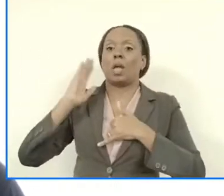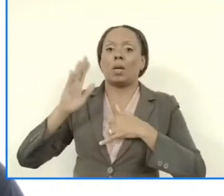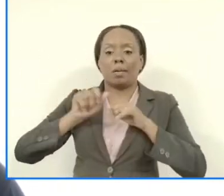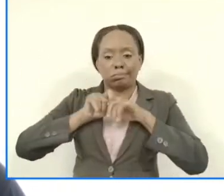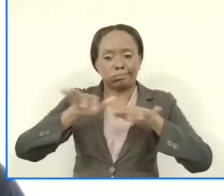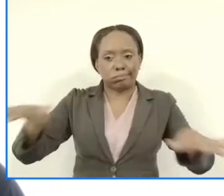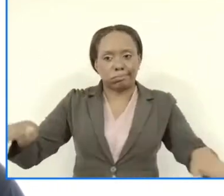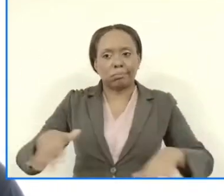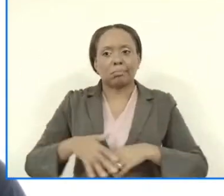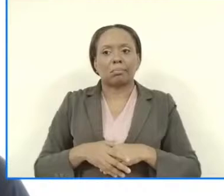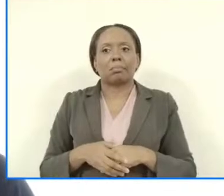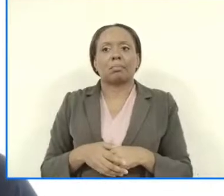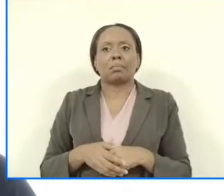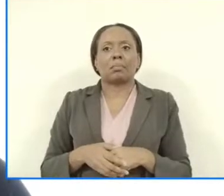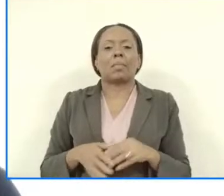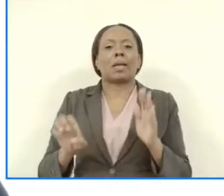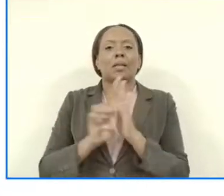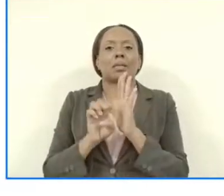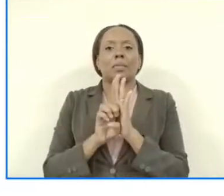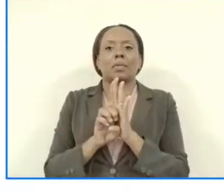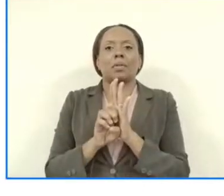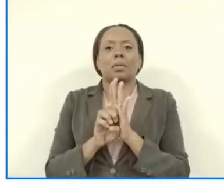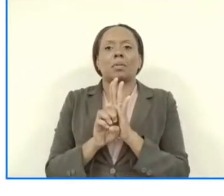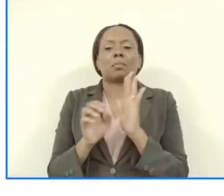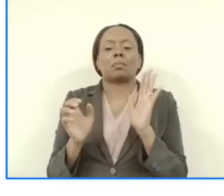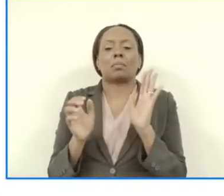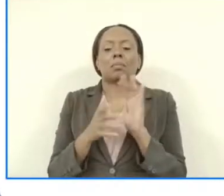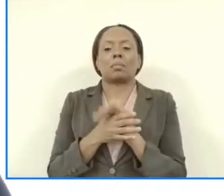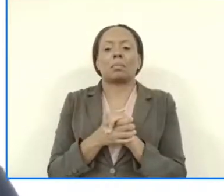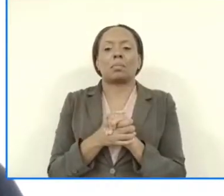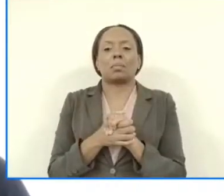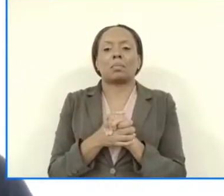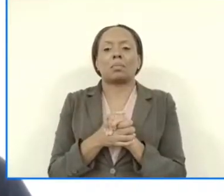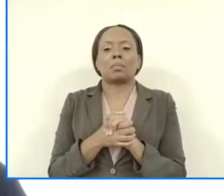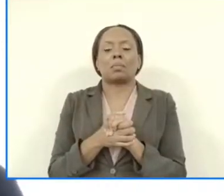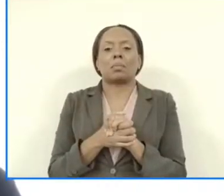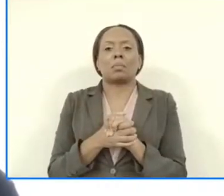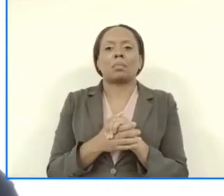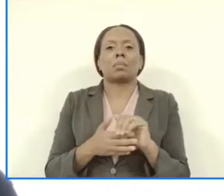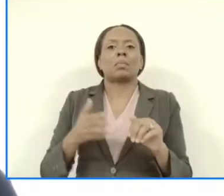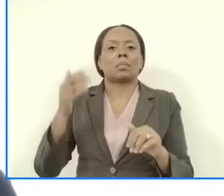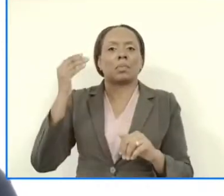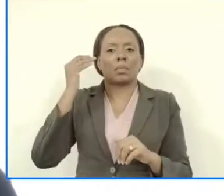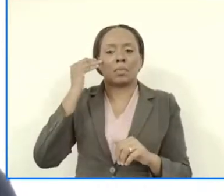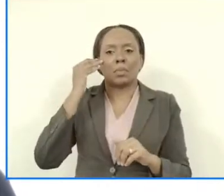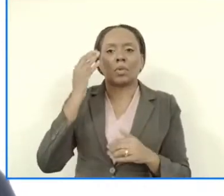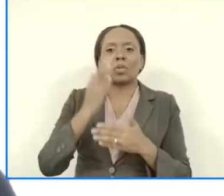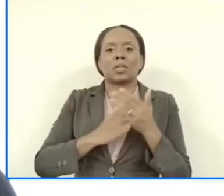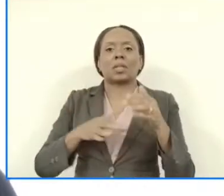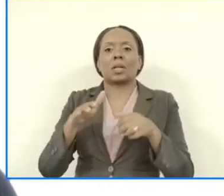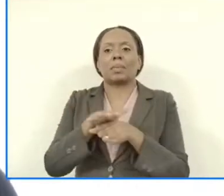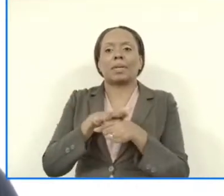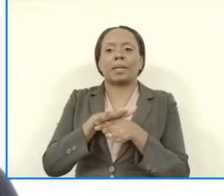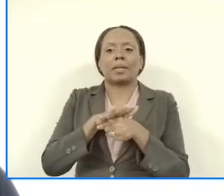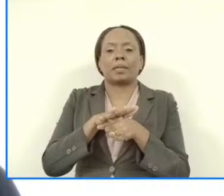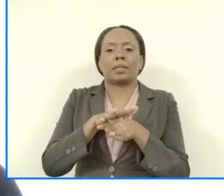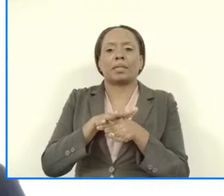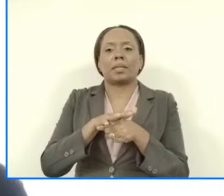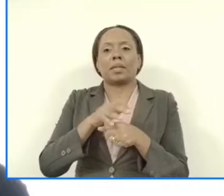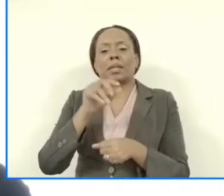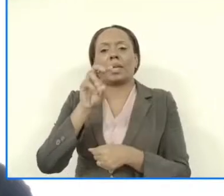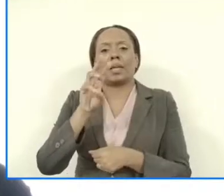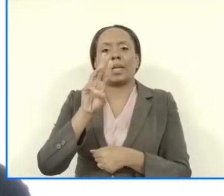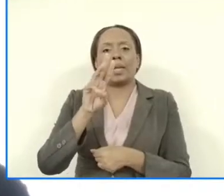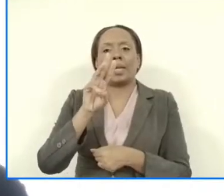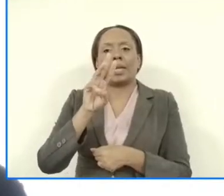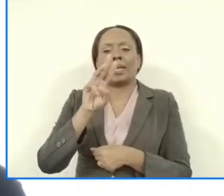for example, on the North Point feeder, we have Chance Hall, Pike Corner, Baltic and Mount still to be addressed.